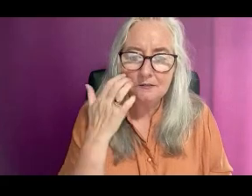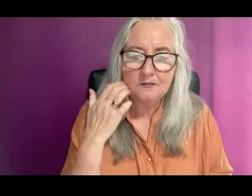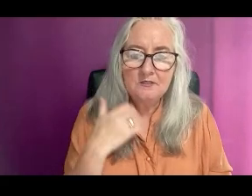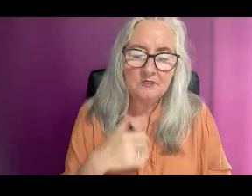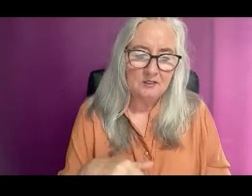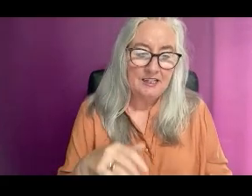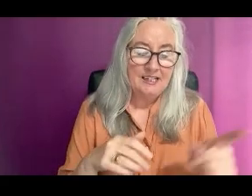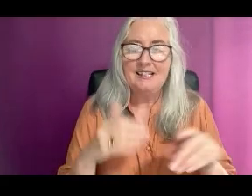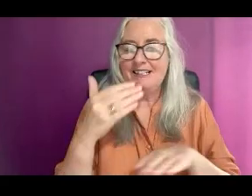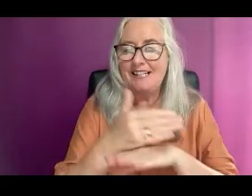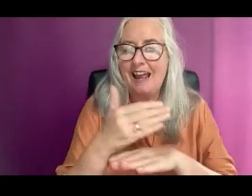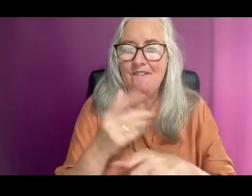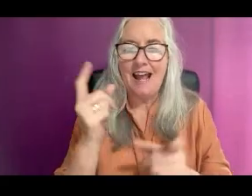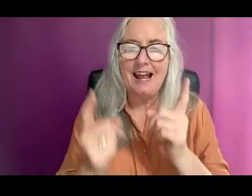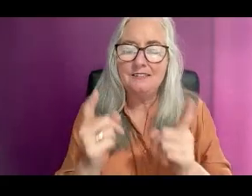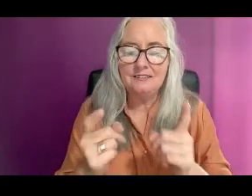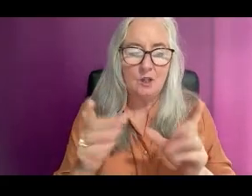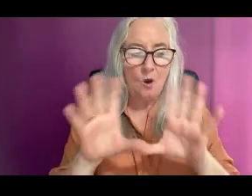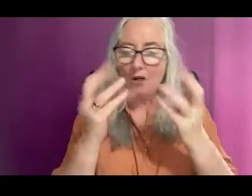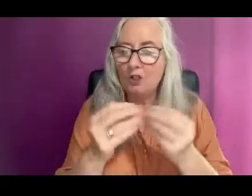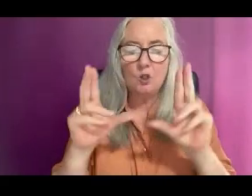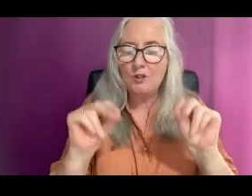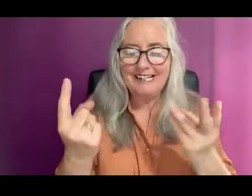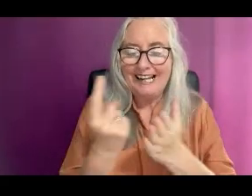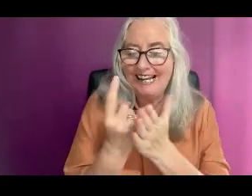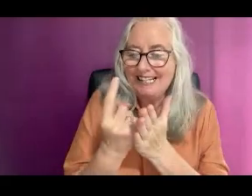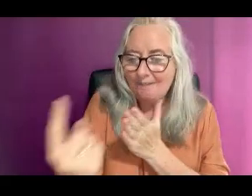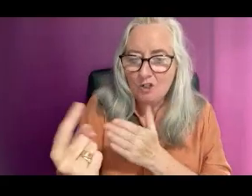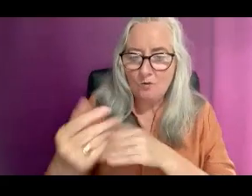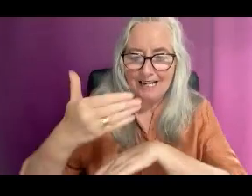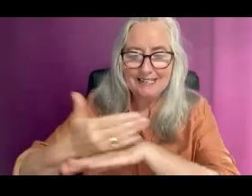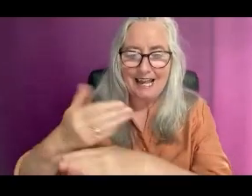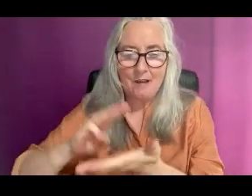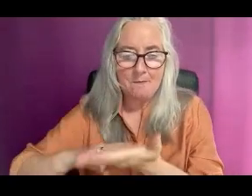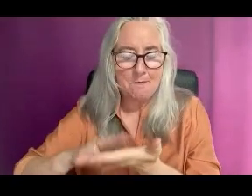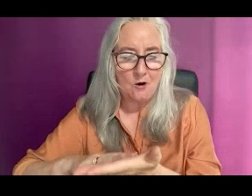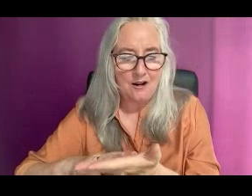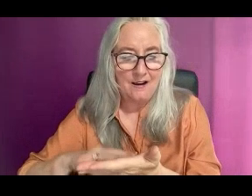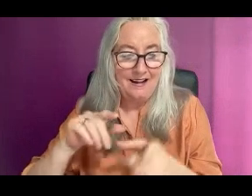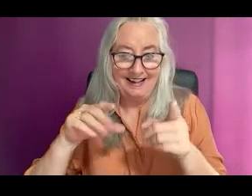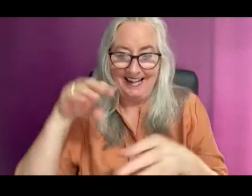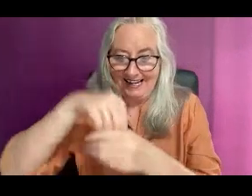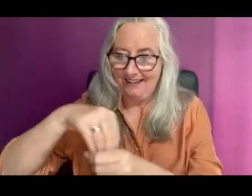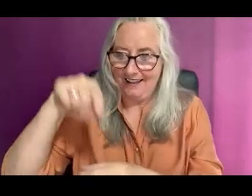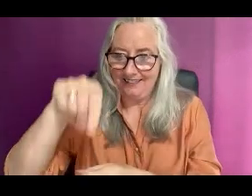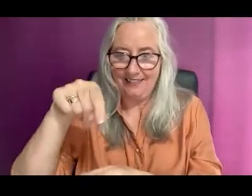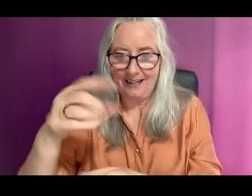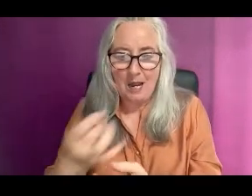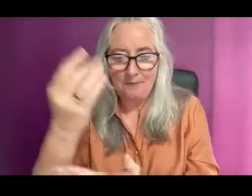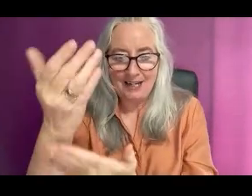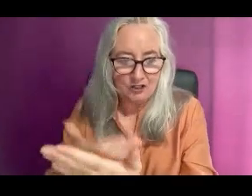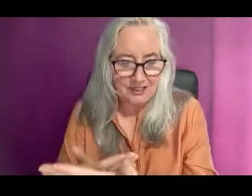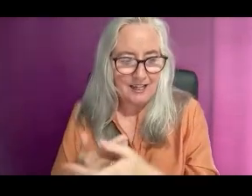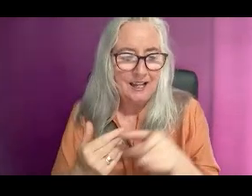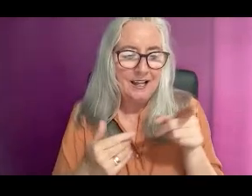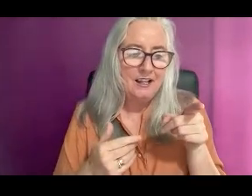a whole, so you don't need to have any individual staff member on the application. This grant is applied